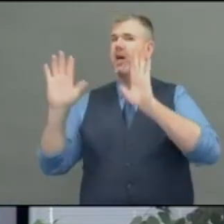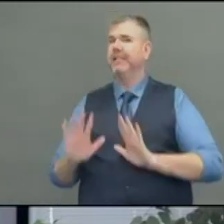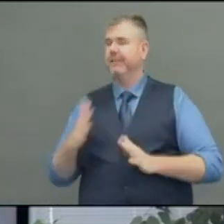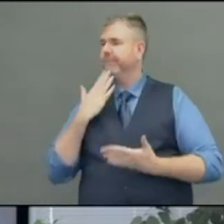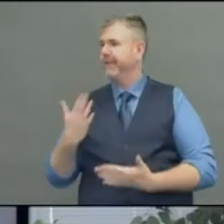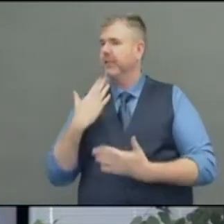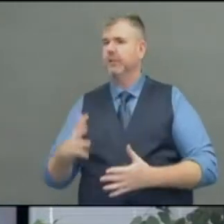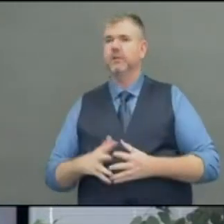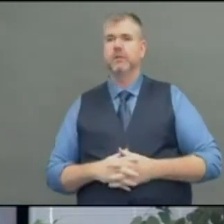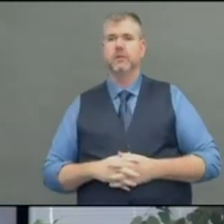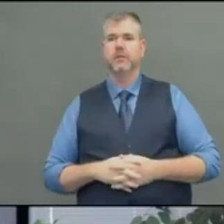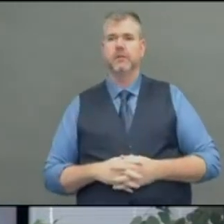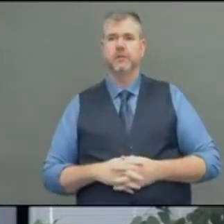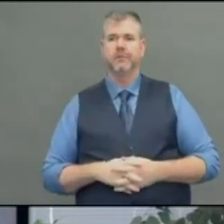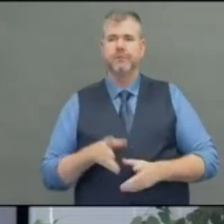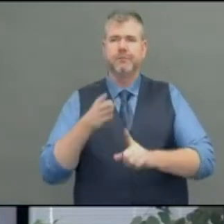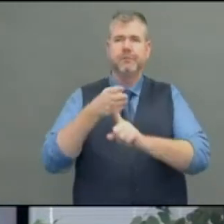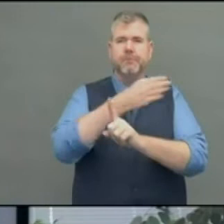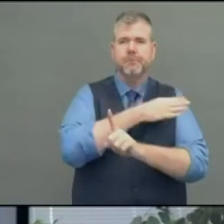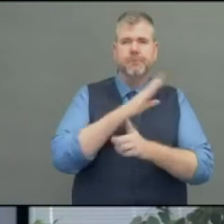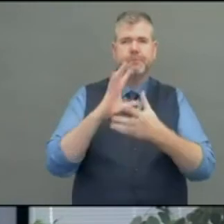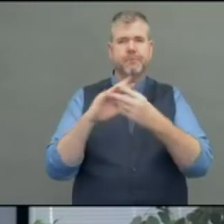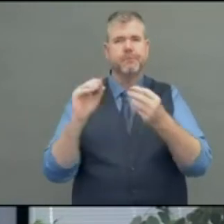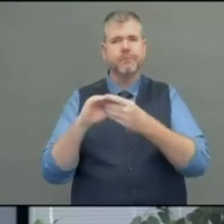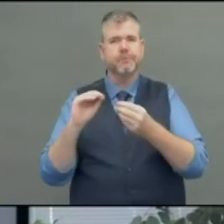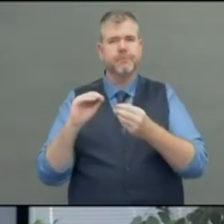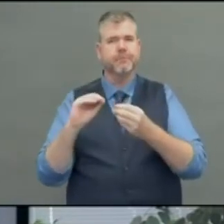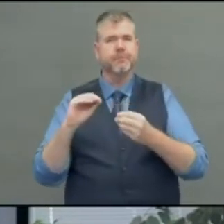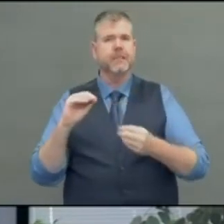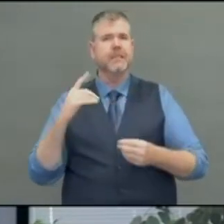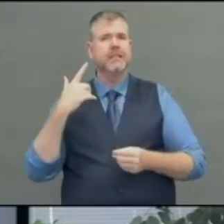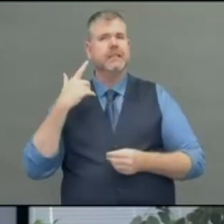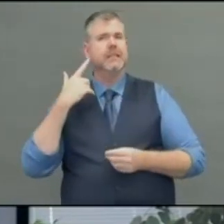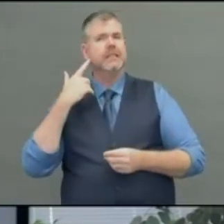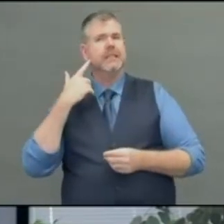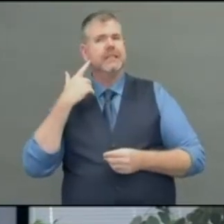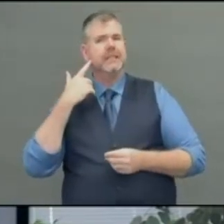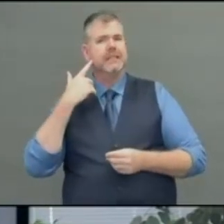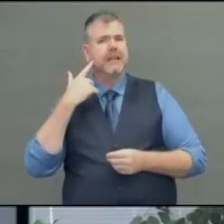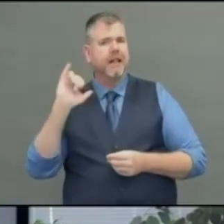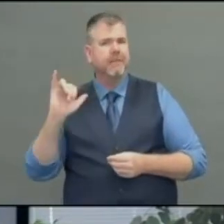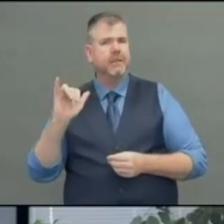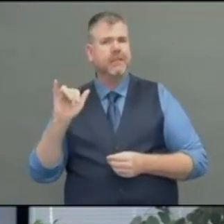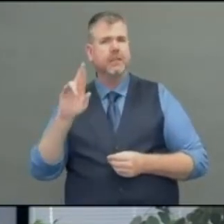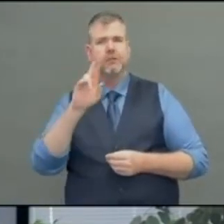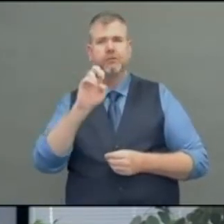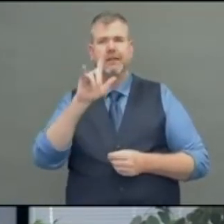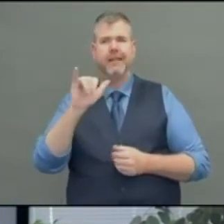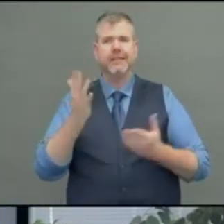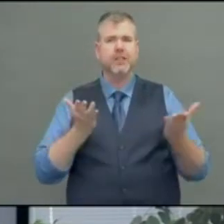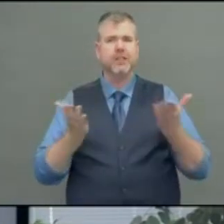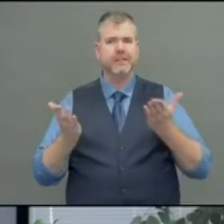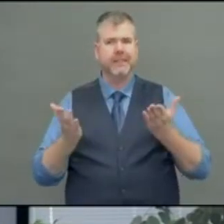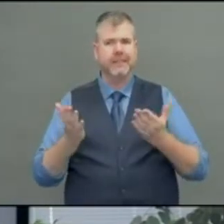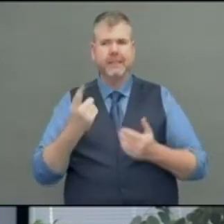mentioned a program. You were talking about the California Relay Service. Can you expand a little bit more about what that